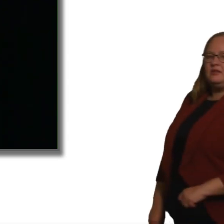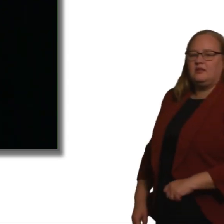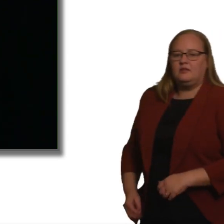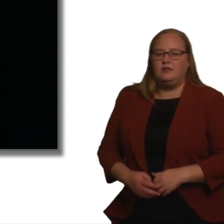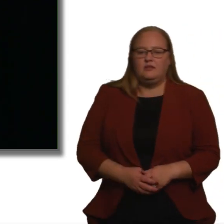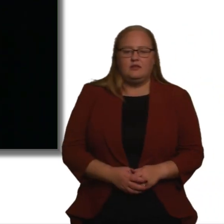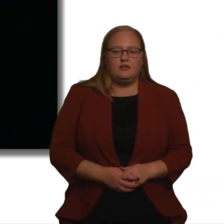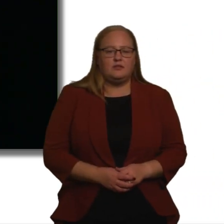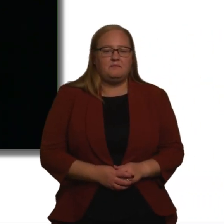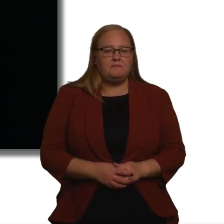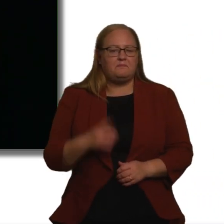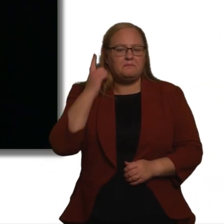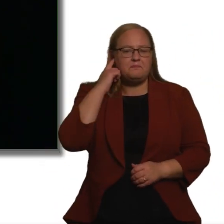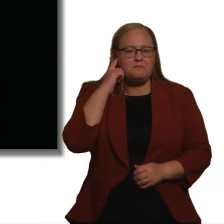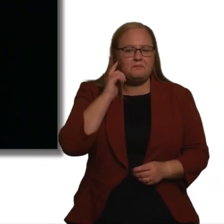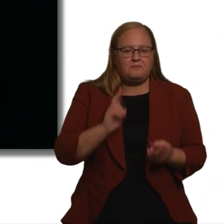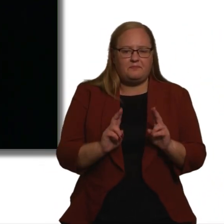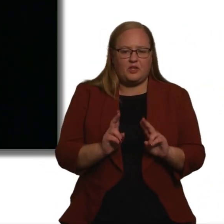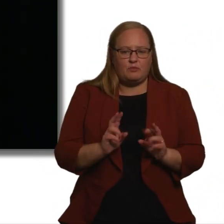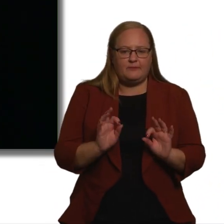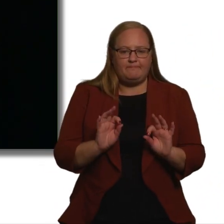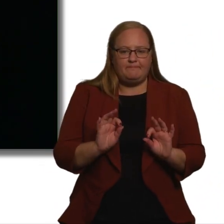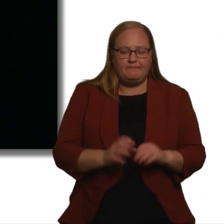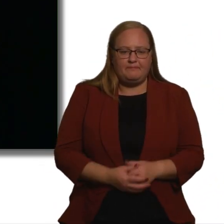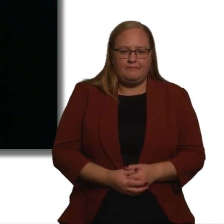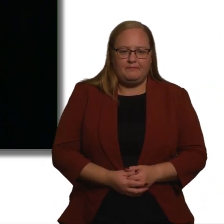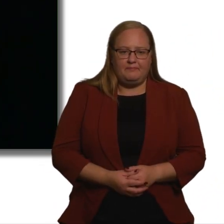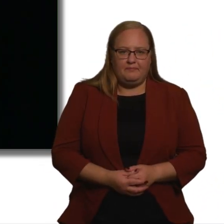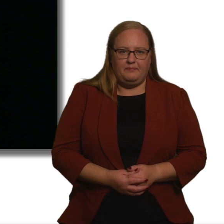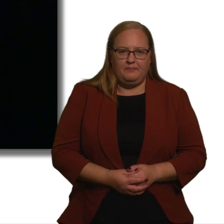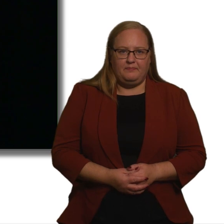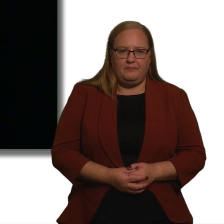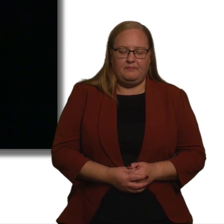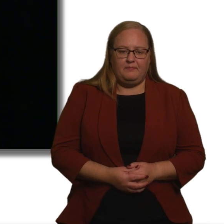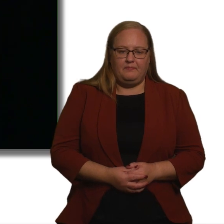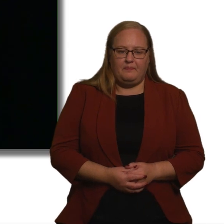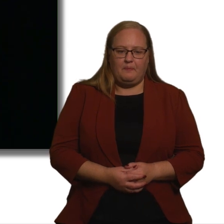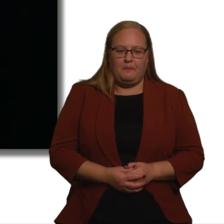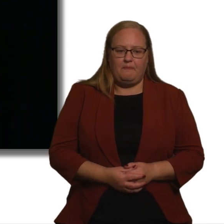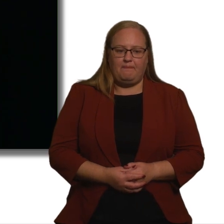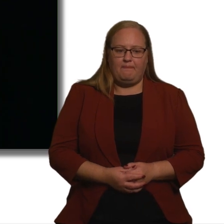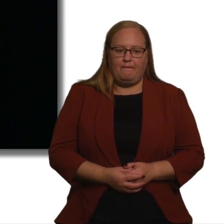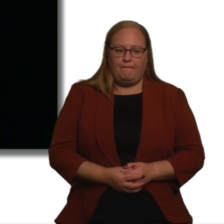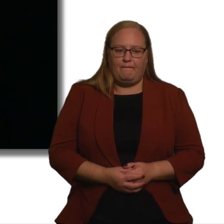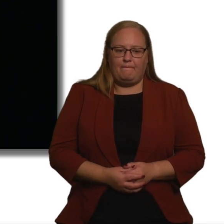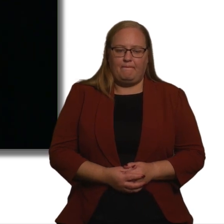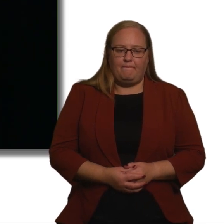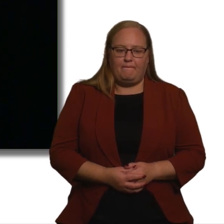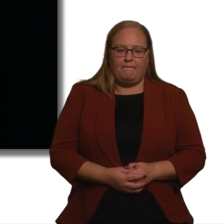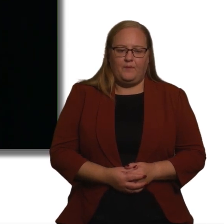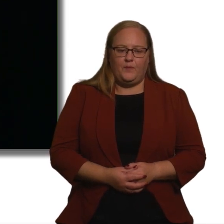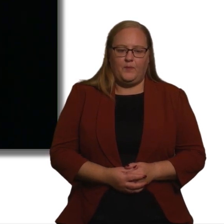our wings. And I'm delighted to welcome food and funeral colleagues from across the eastern region of our